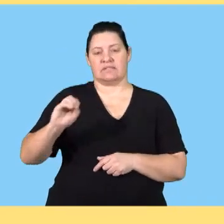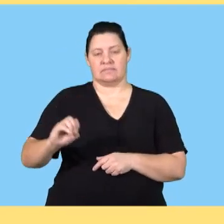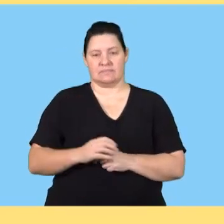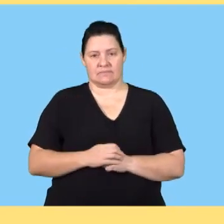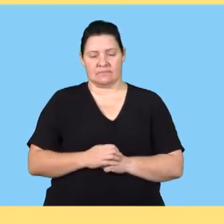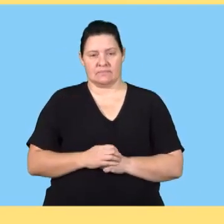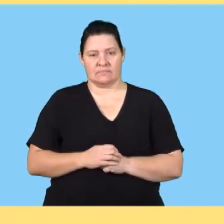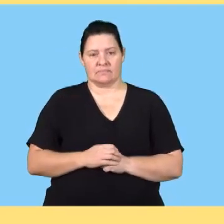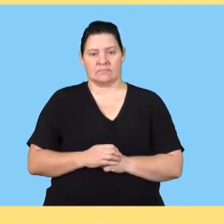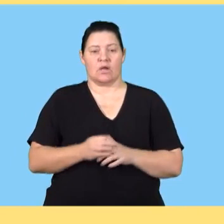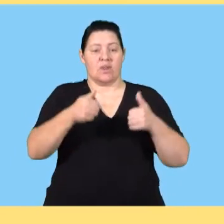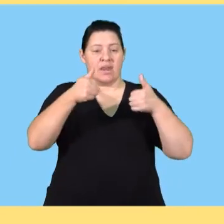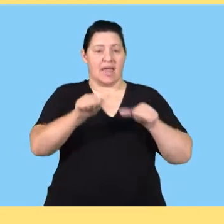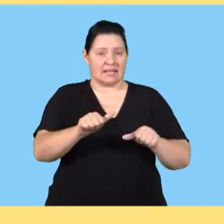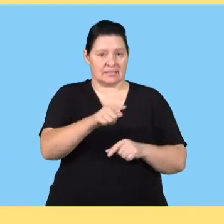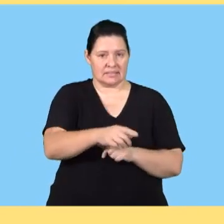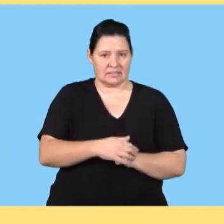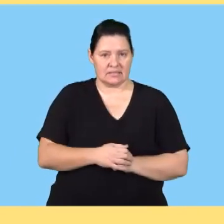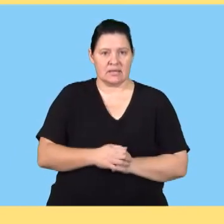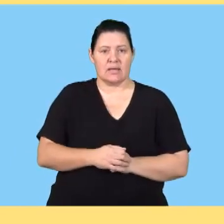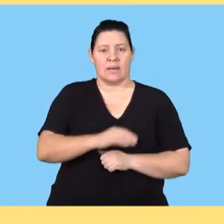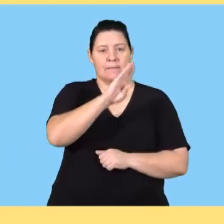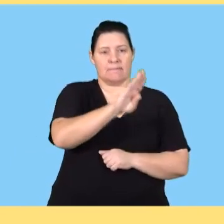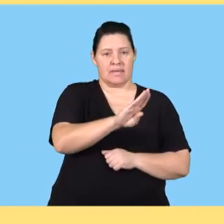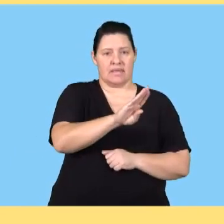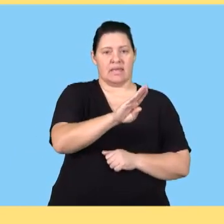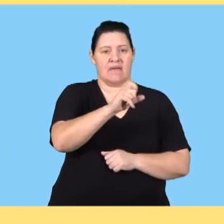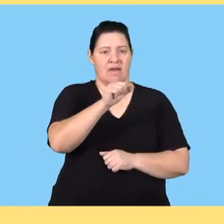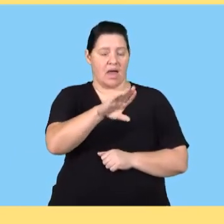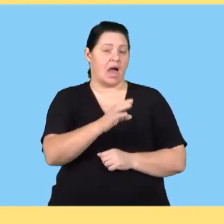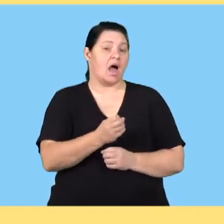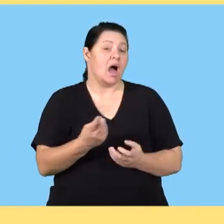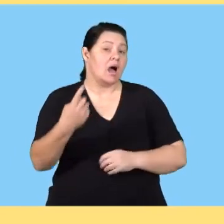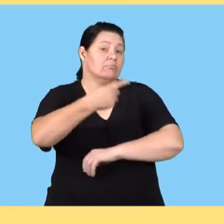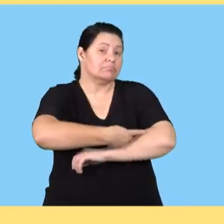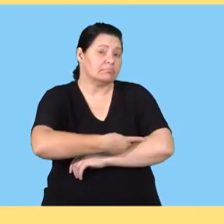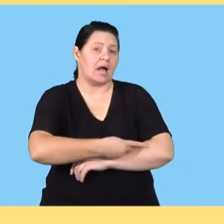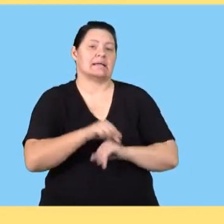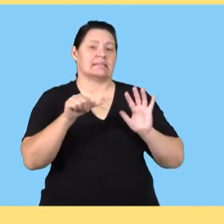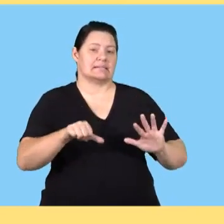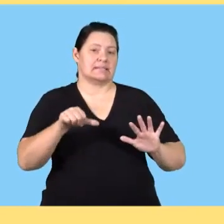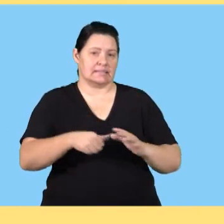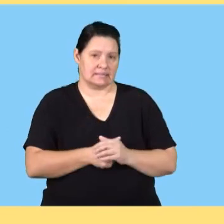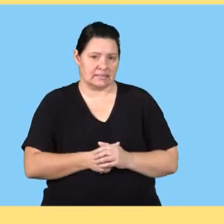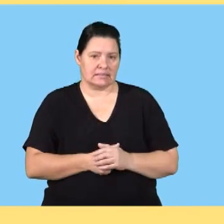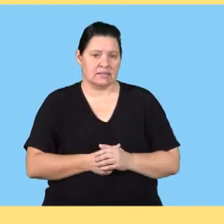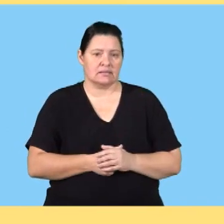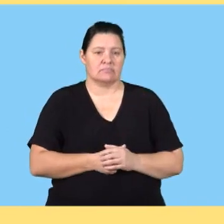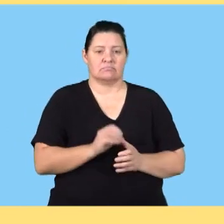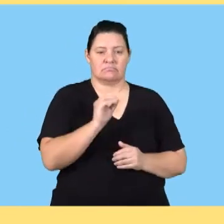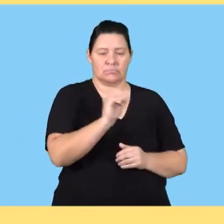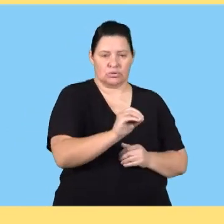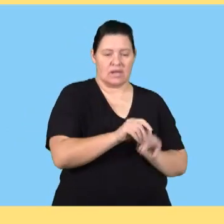13,150. So I'm going to post the next transaction, which is on the 16th. Be ever. Here will